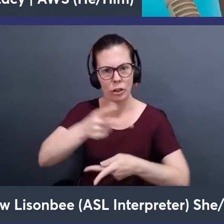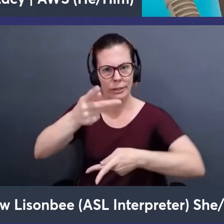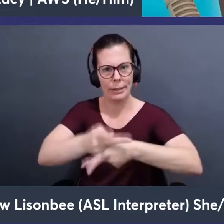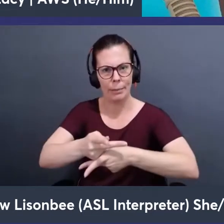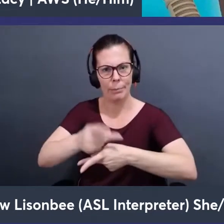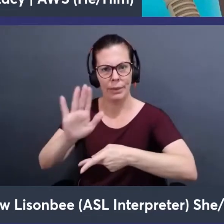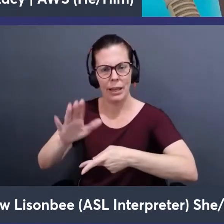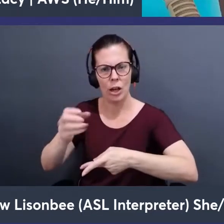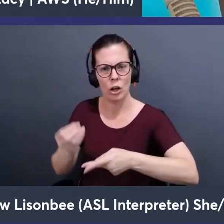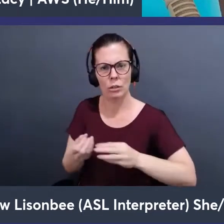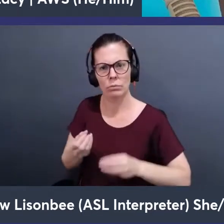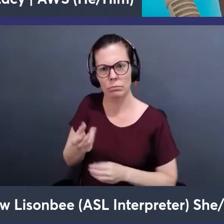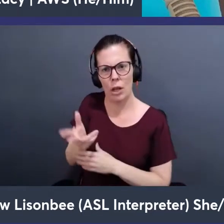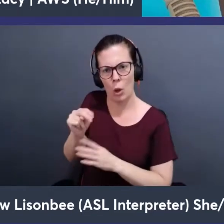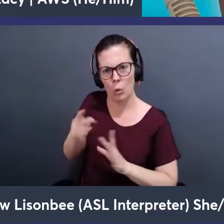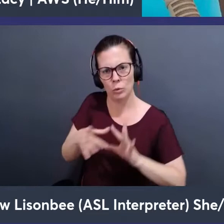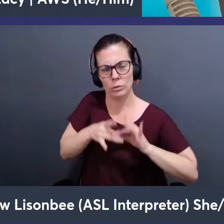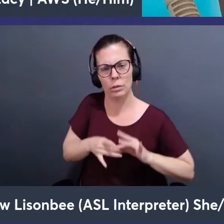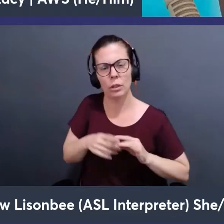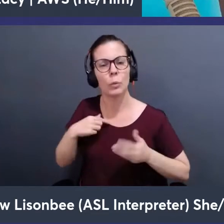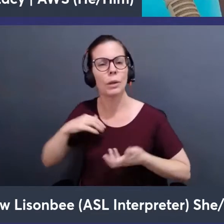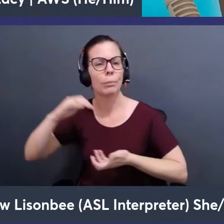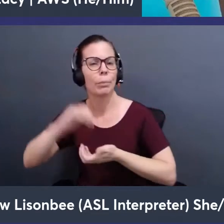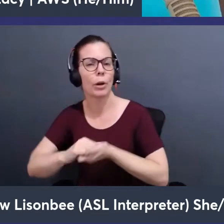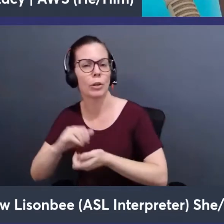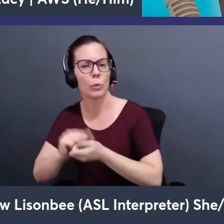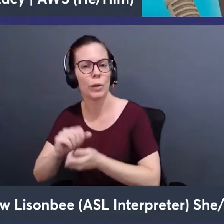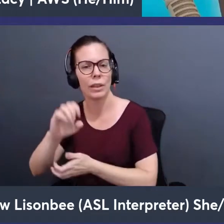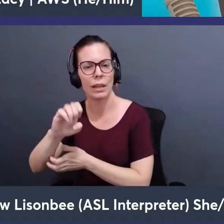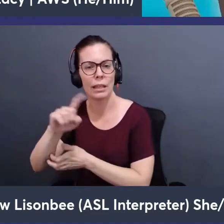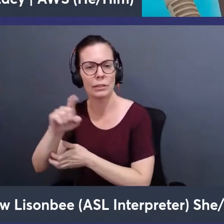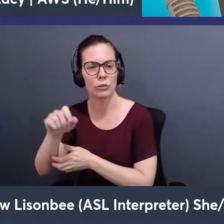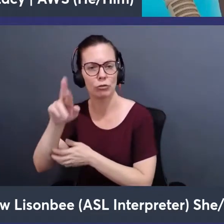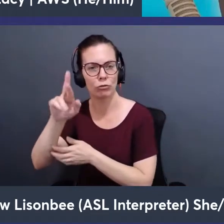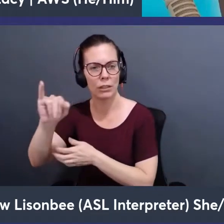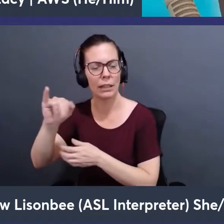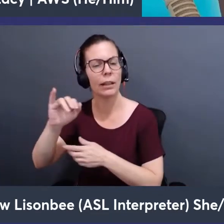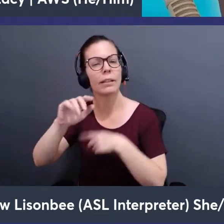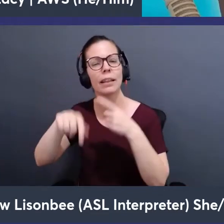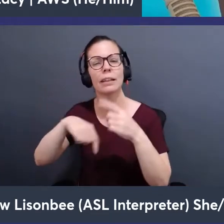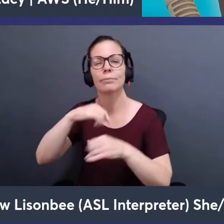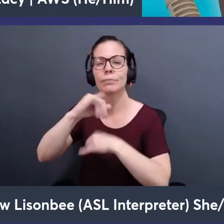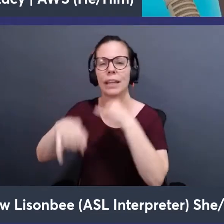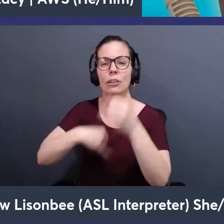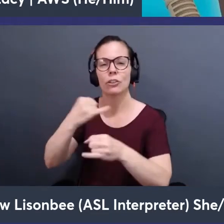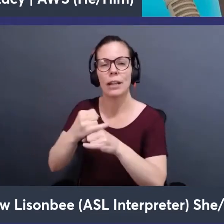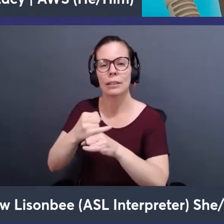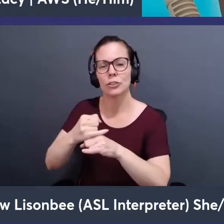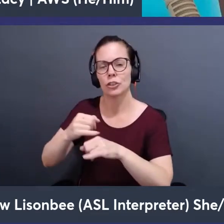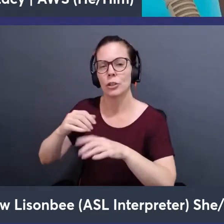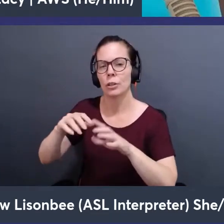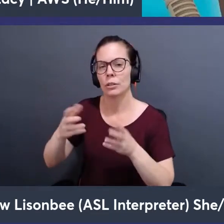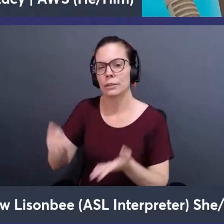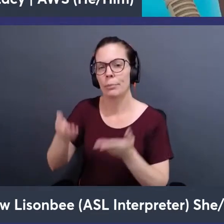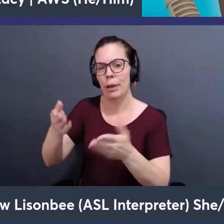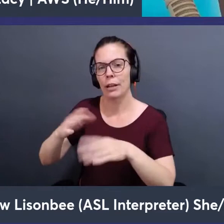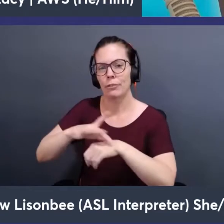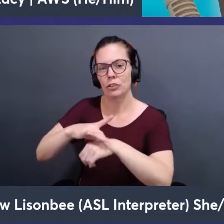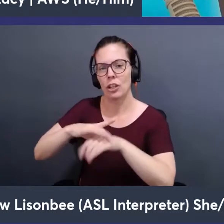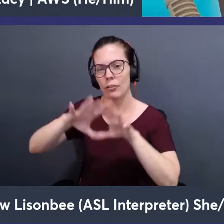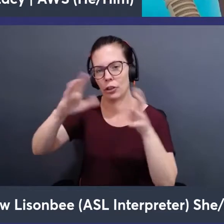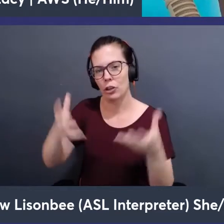with ASRI, an international supplier for geographic information software system. We partnered